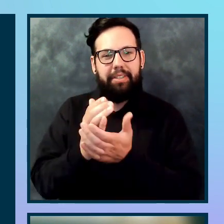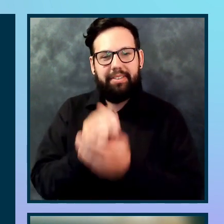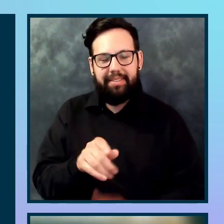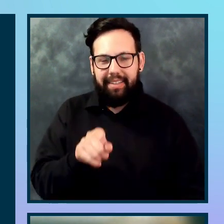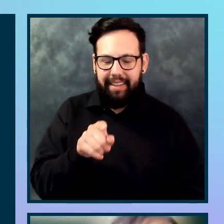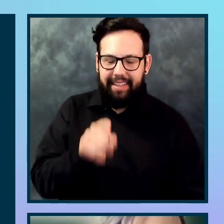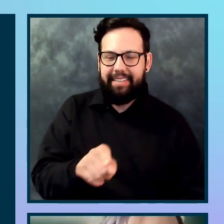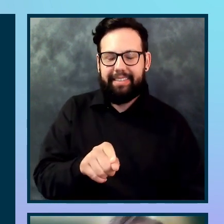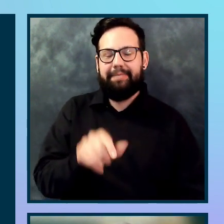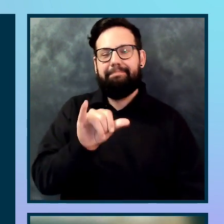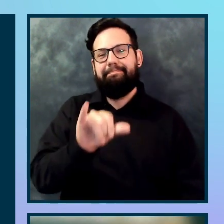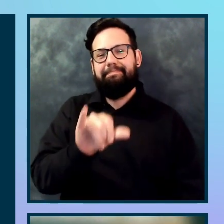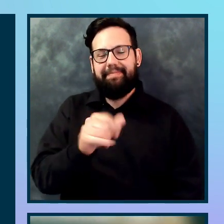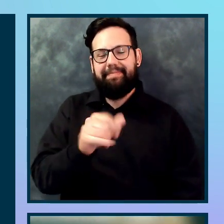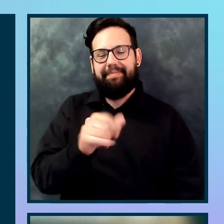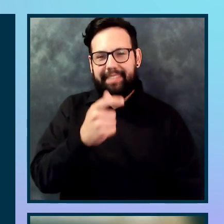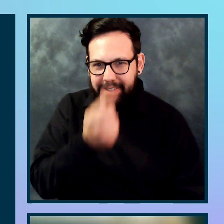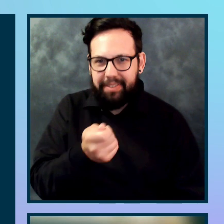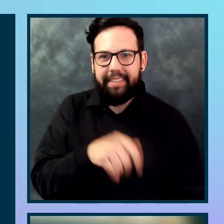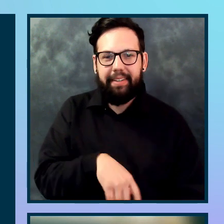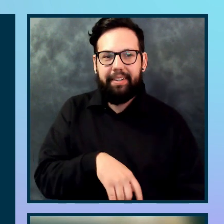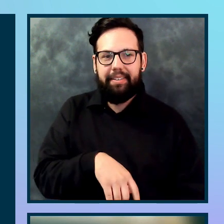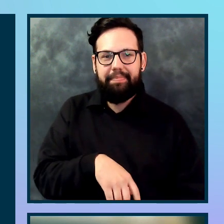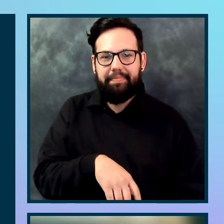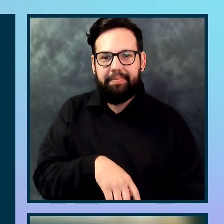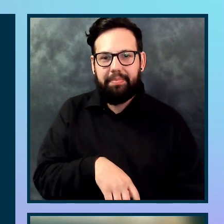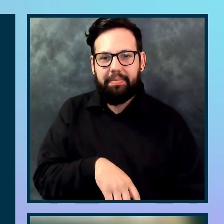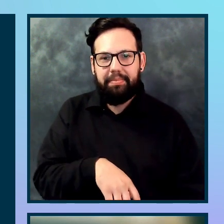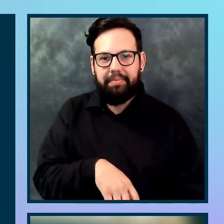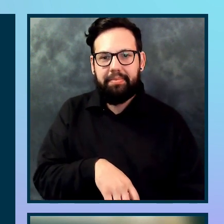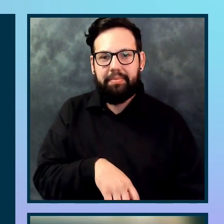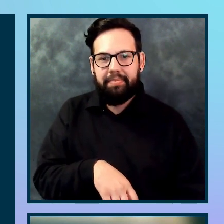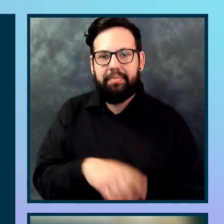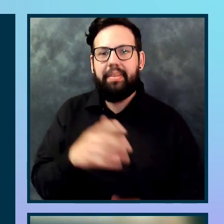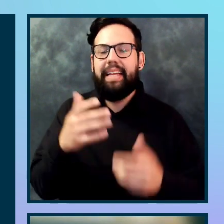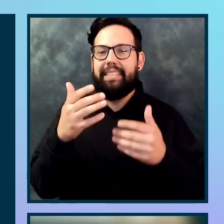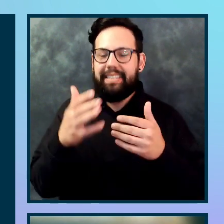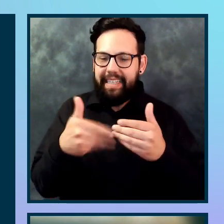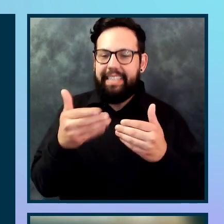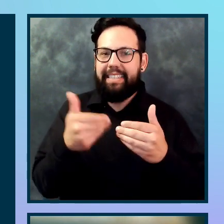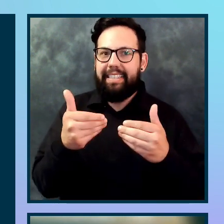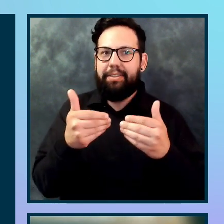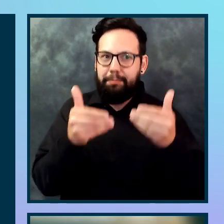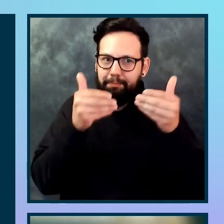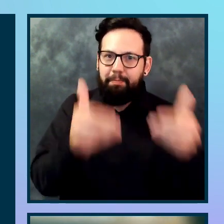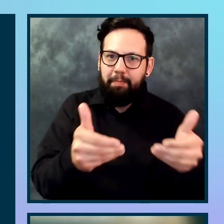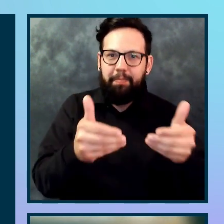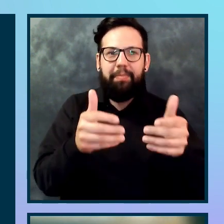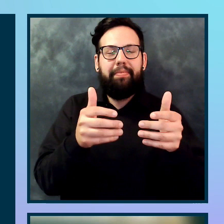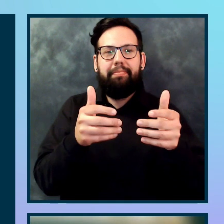just such an easy thing to do without realizing. So in Swiftui,